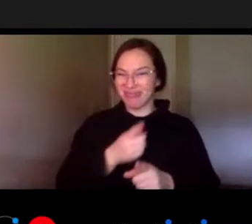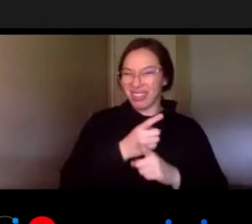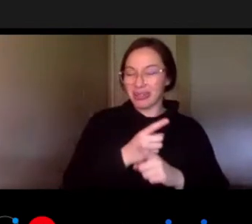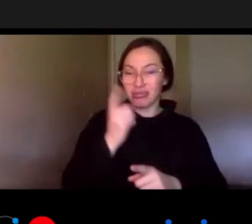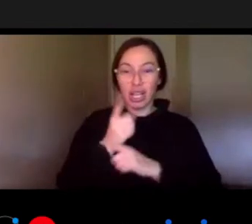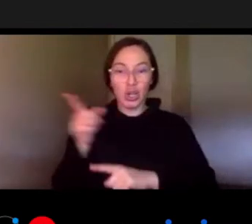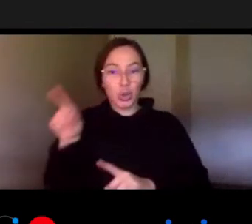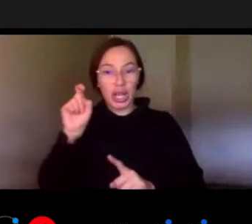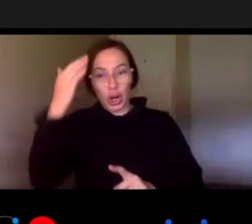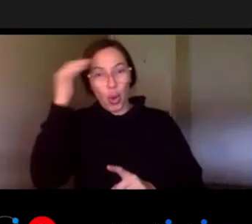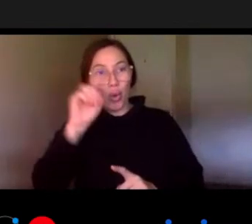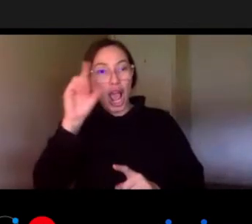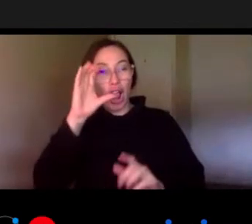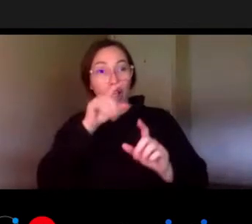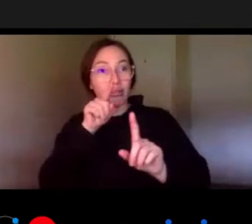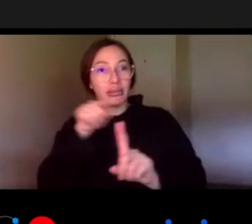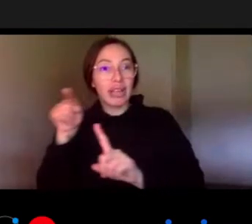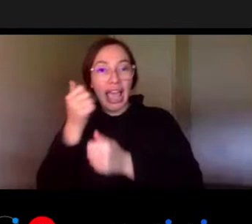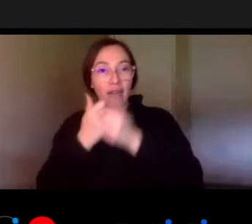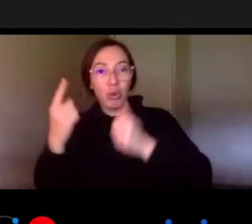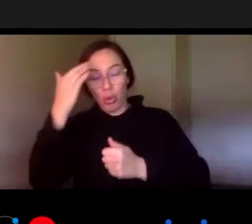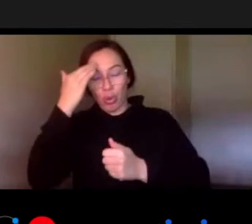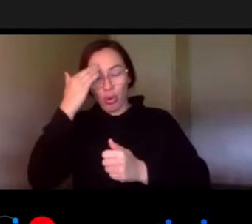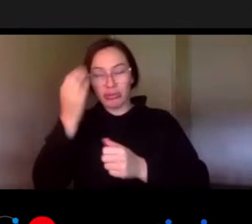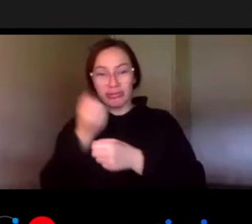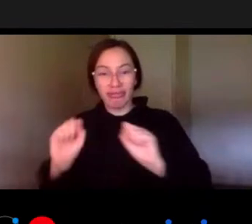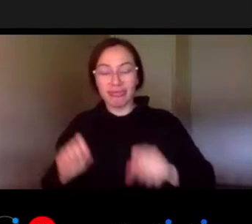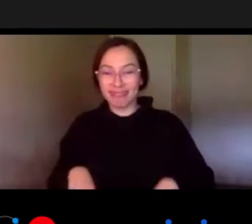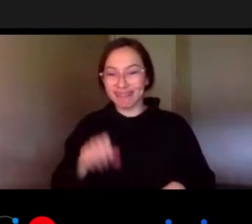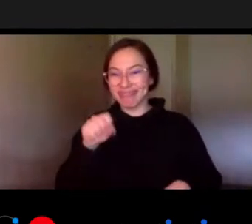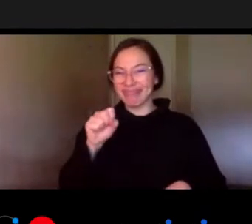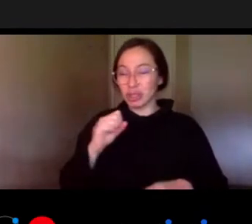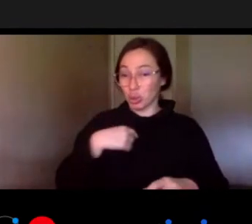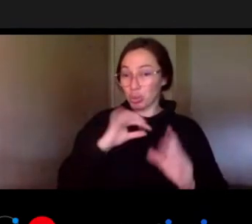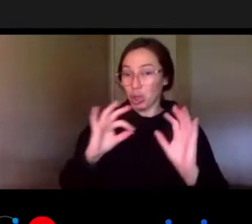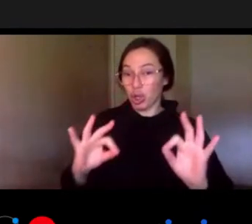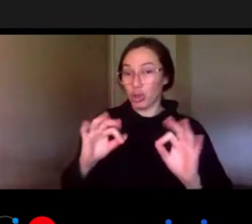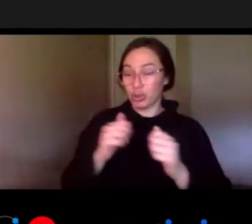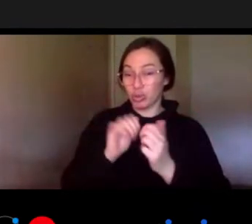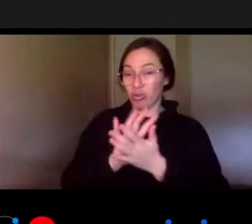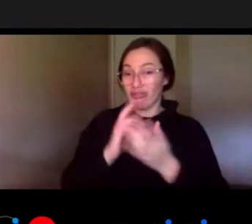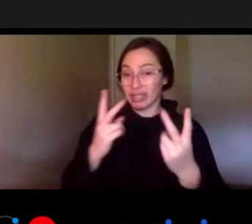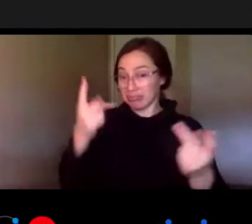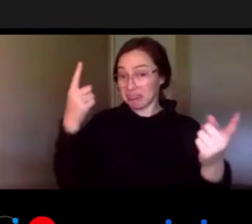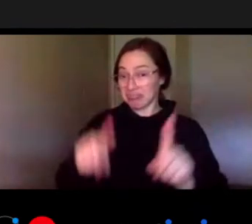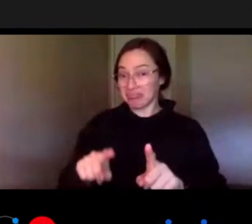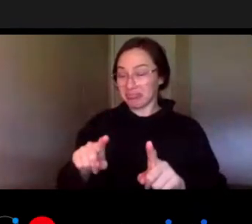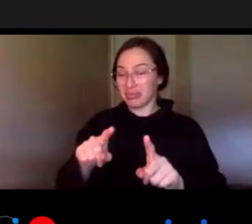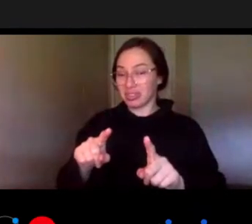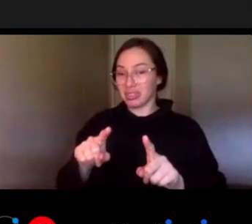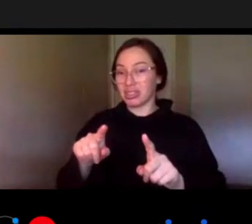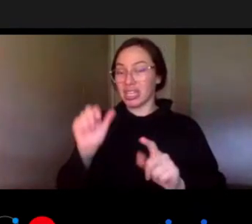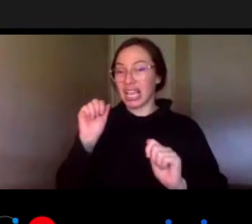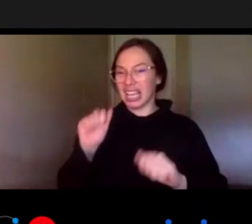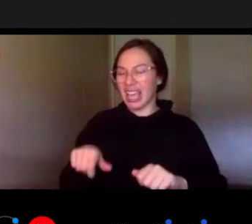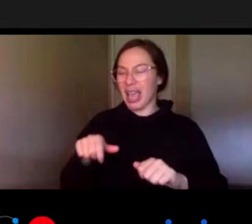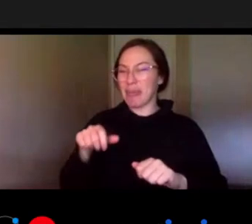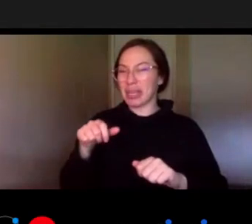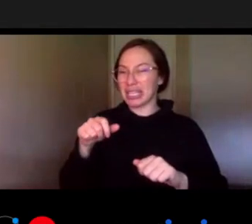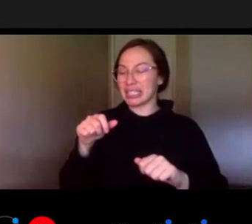know where to look for them. 100%. So we're good with the school visits. This can be a point of contention for people.